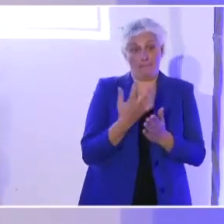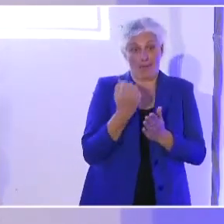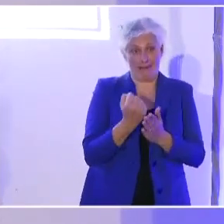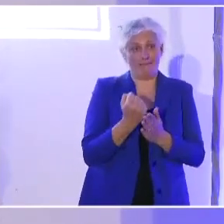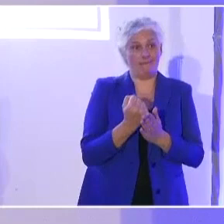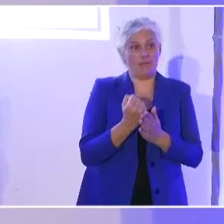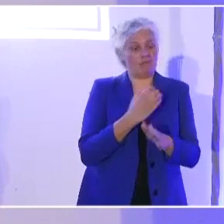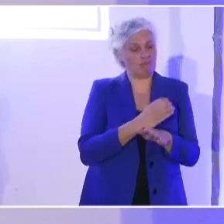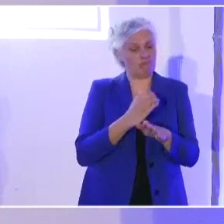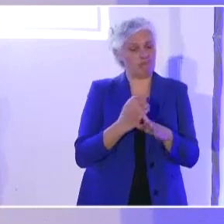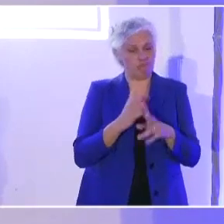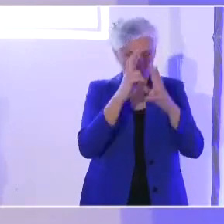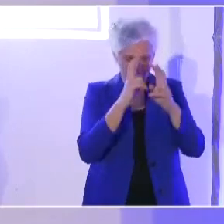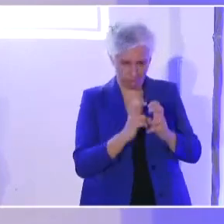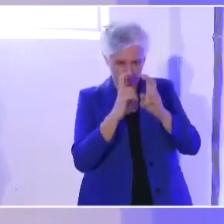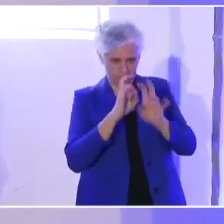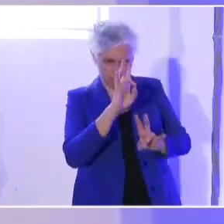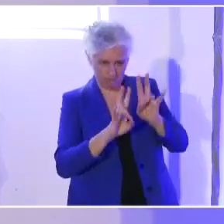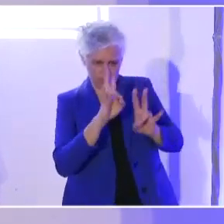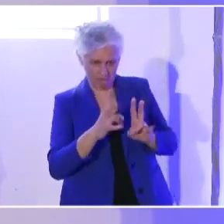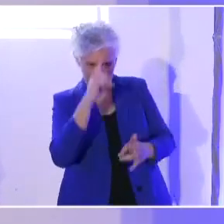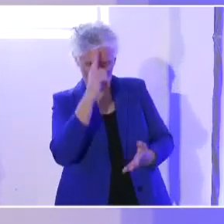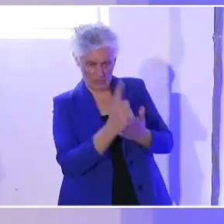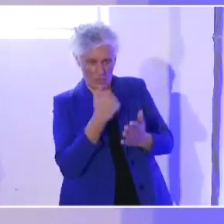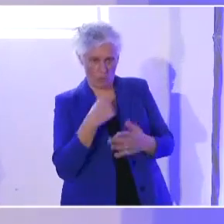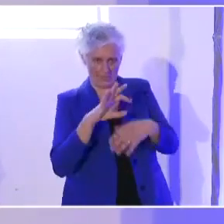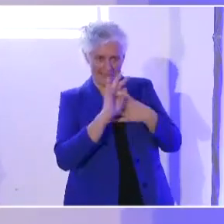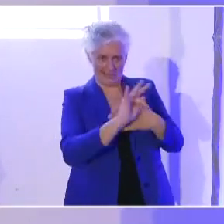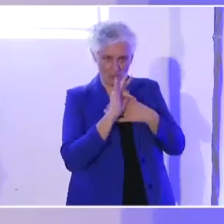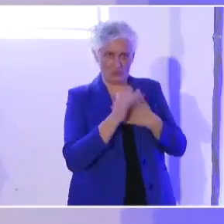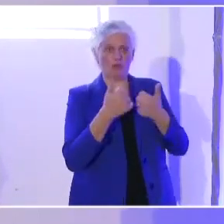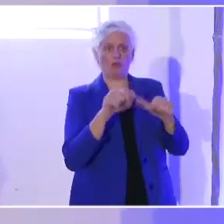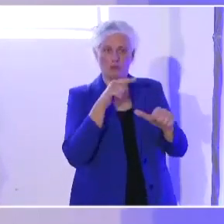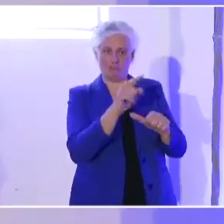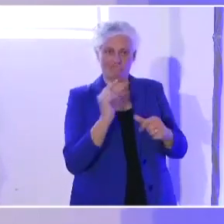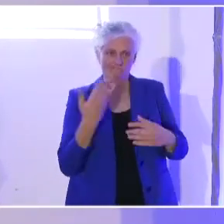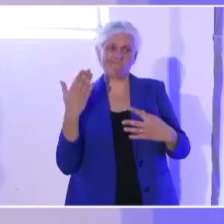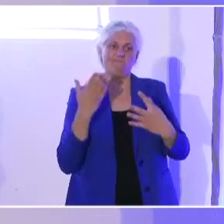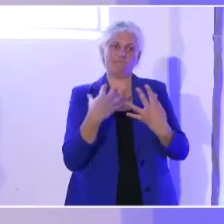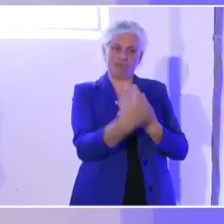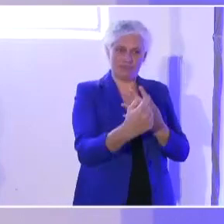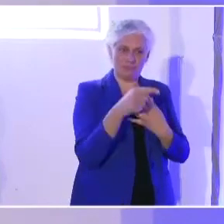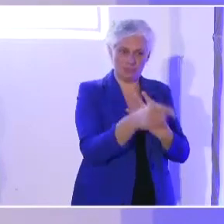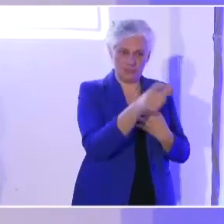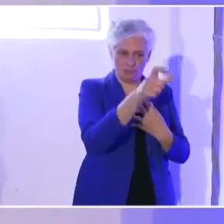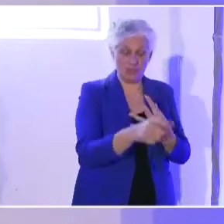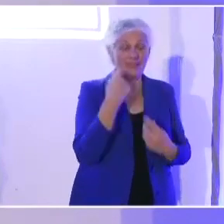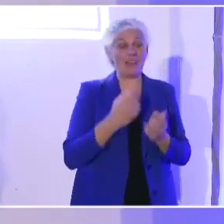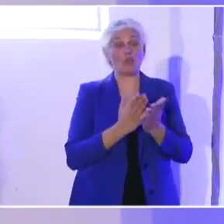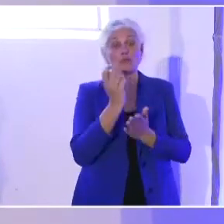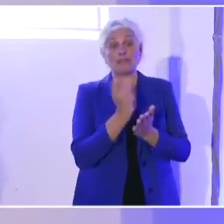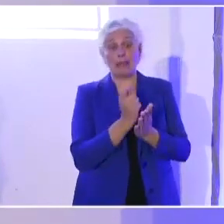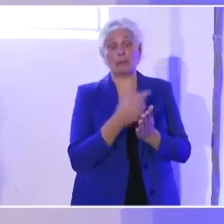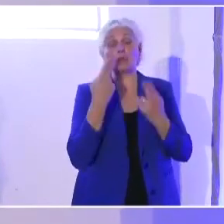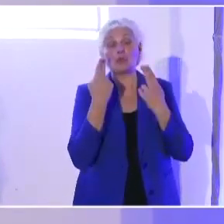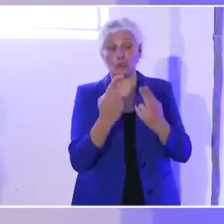to carry out an investigation to determine whether the security incident constitutes a data breach. And during that period, you won't be